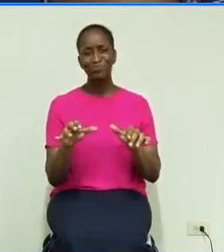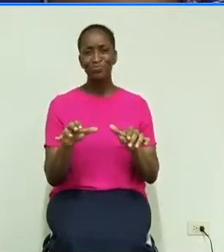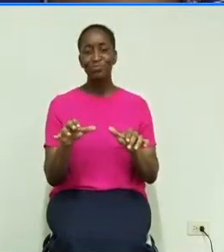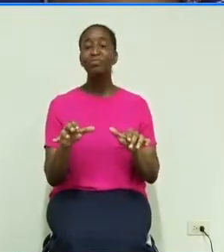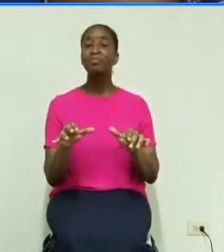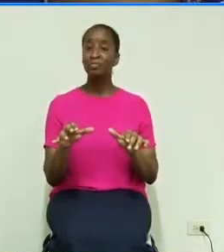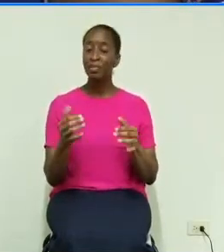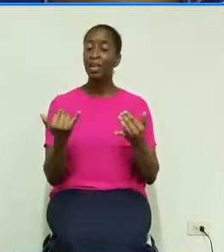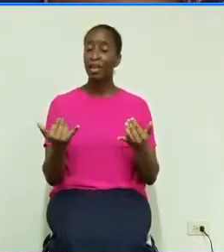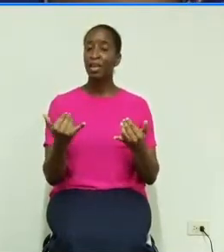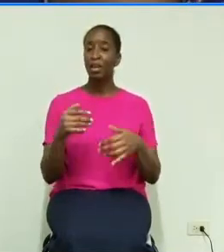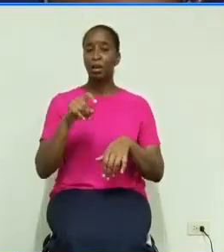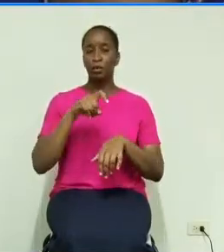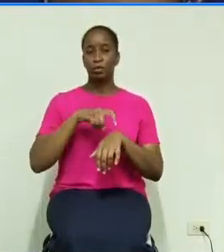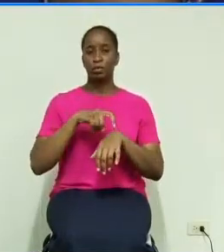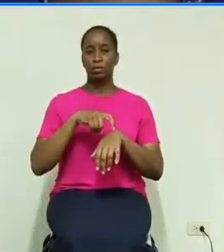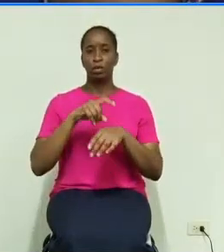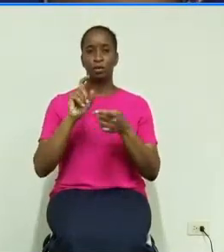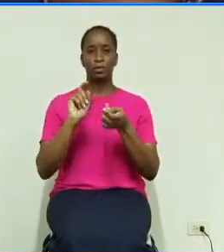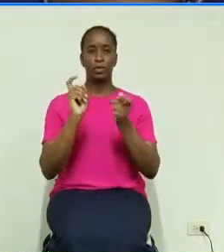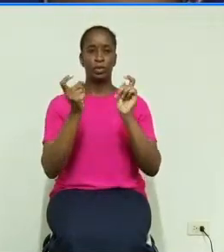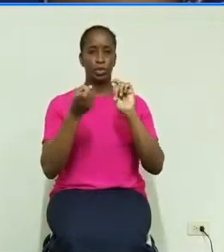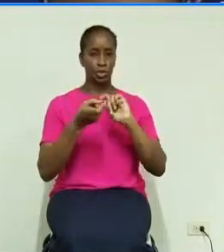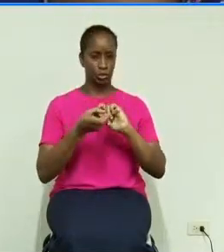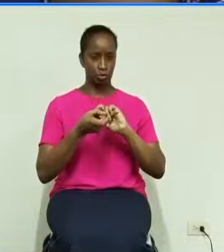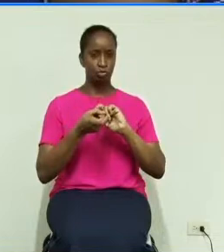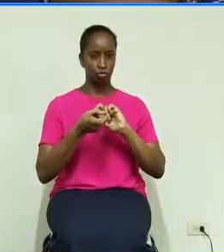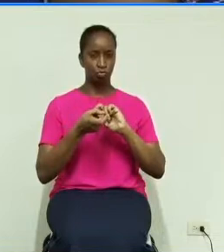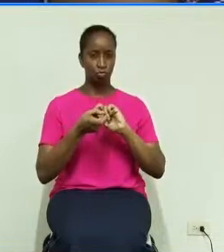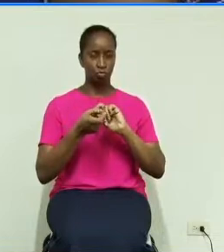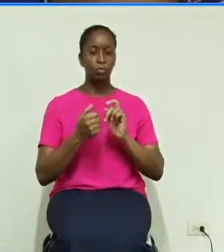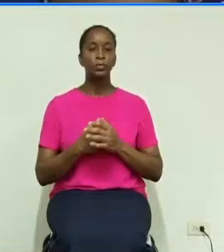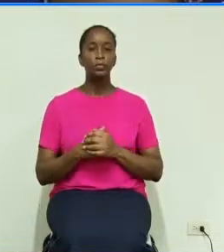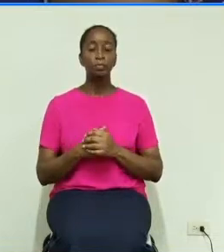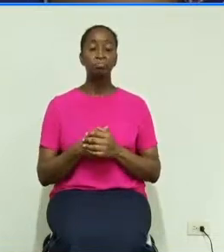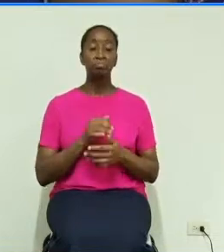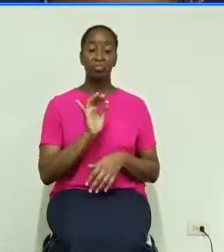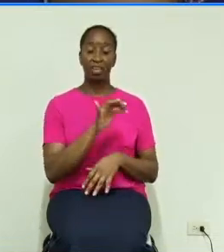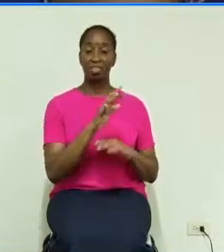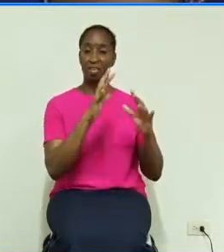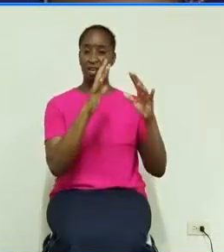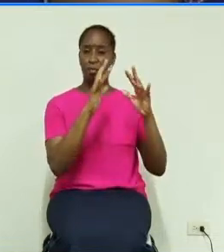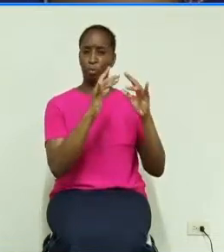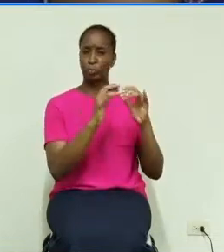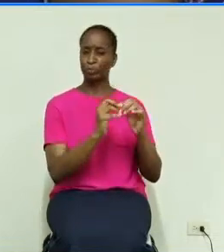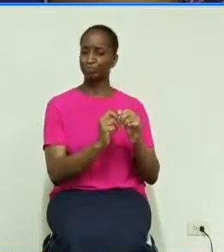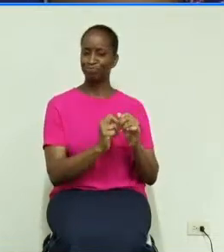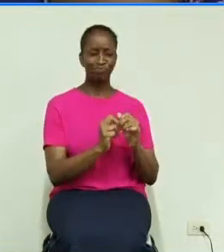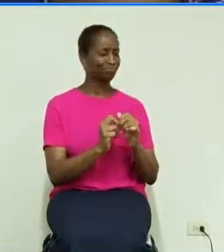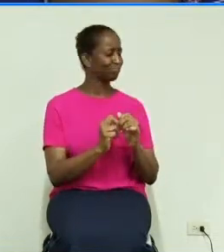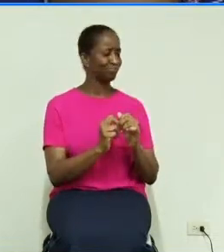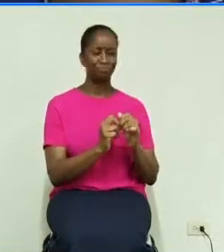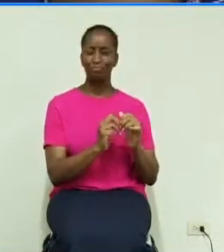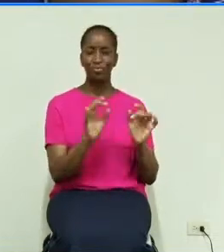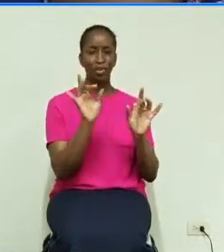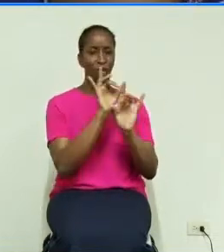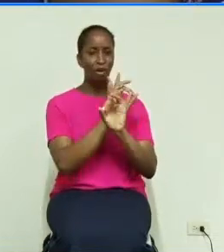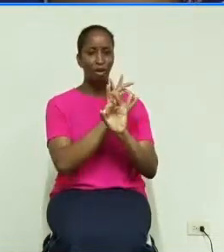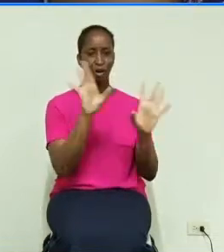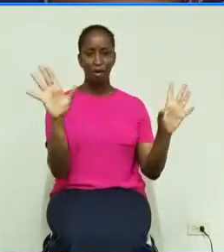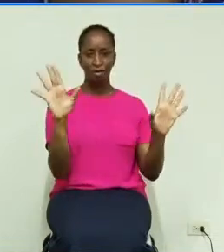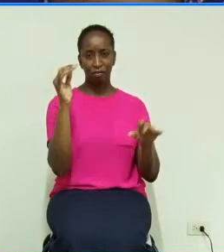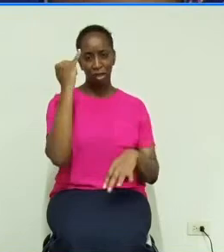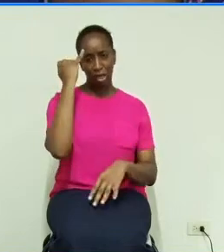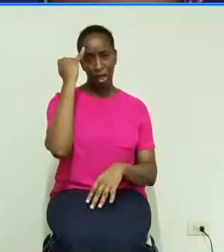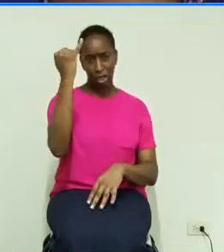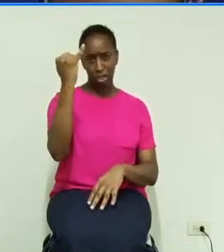removal of the upper chamber would represent, in my view, a travesty at this time in our existence in the republic